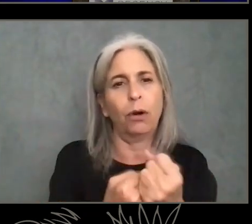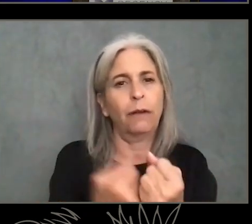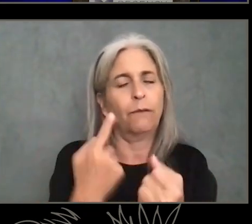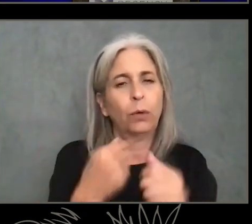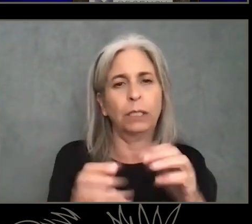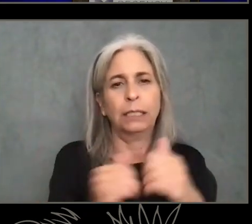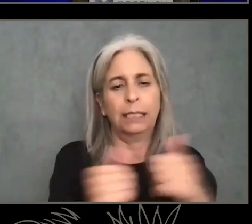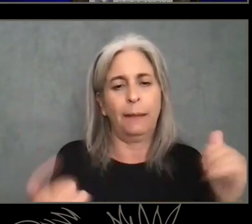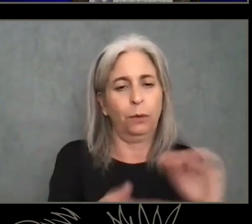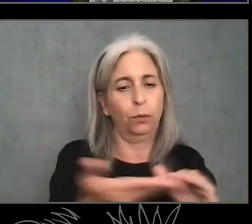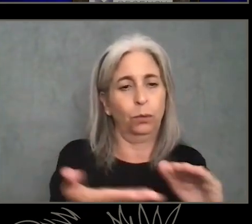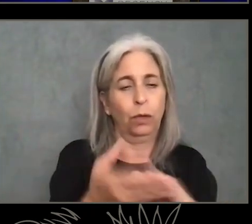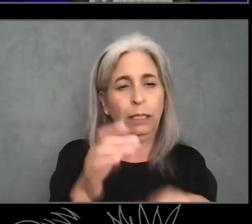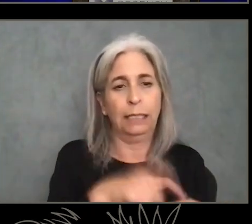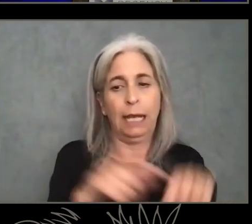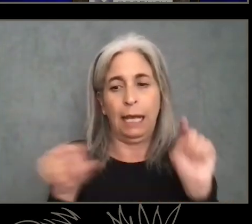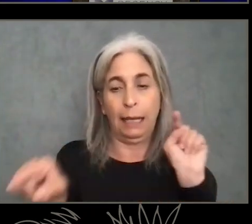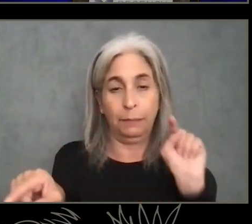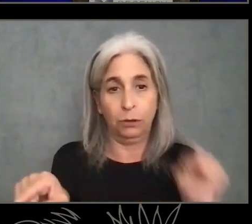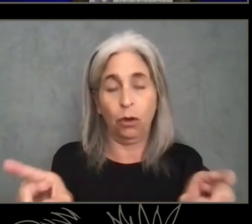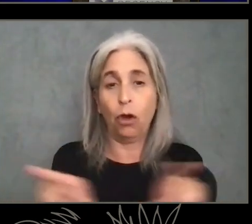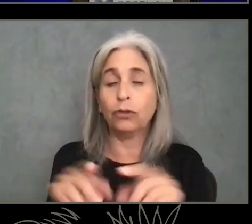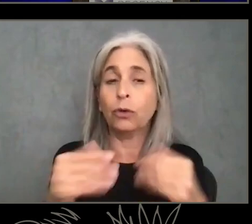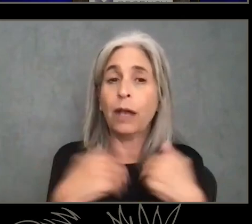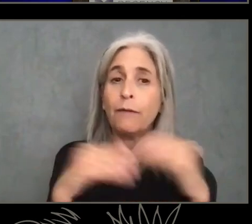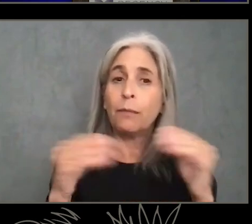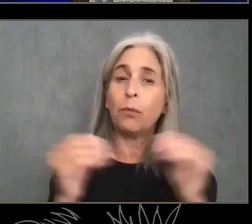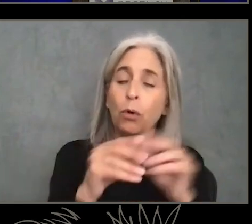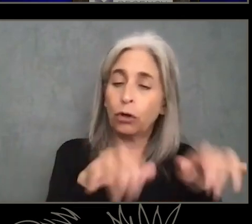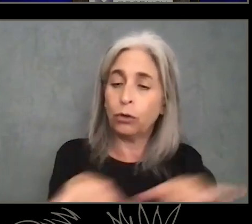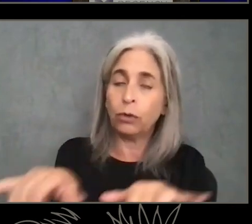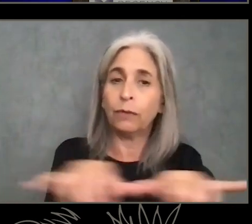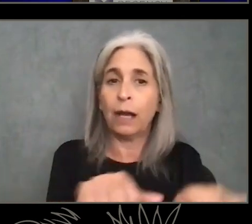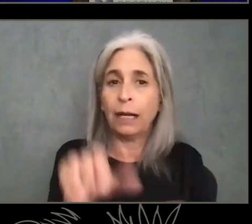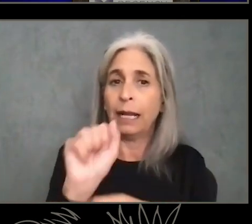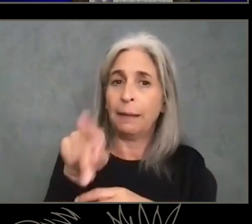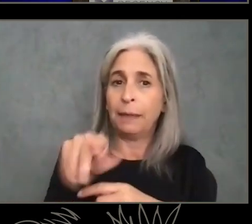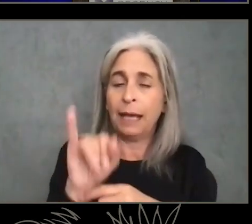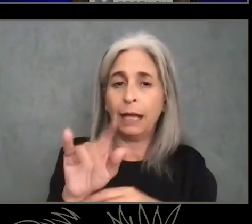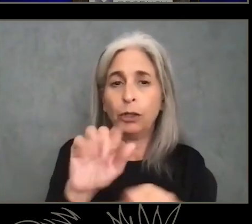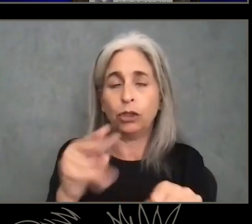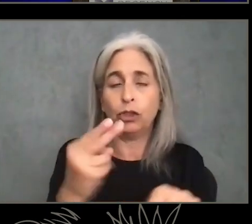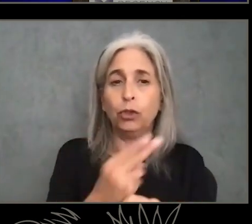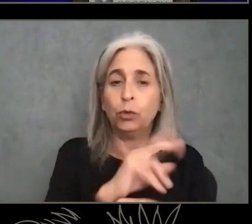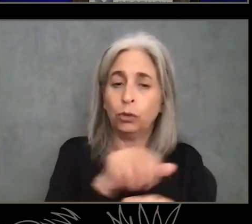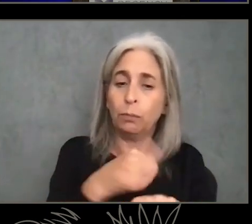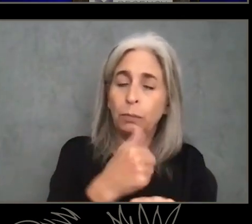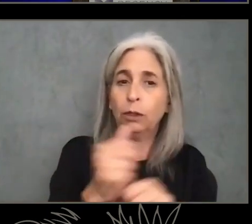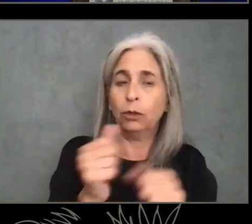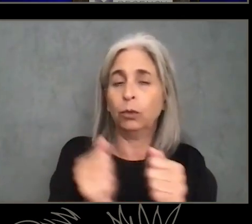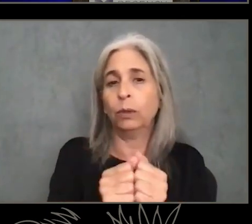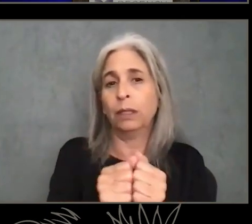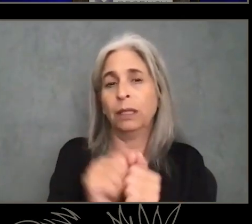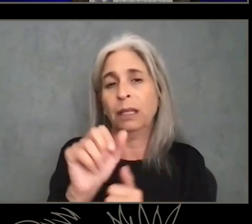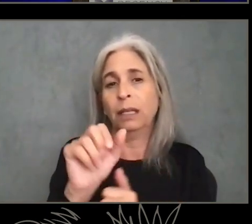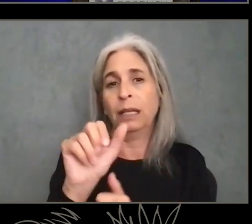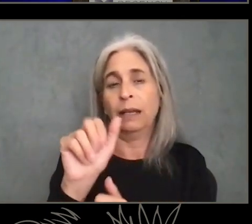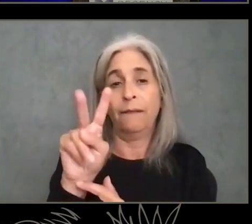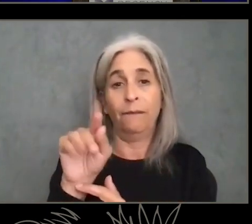separate runtimes. Also have more of a unified API that you can use to build with Vite across these